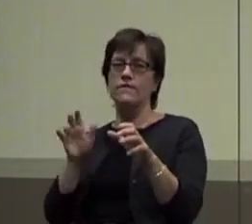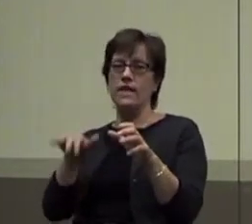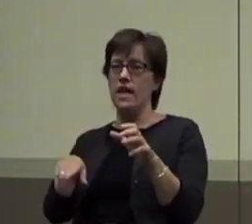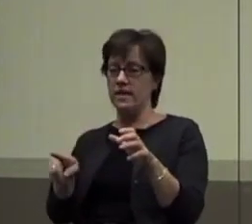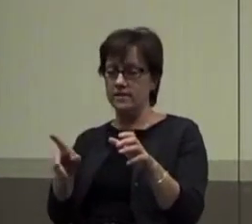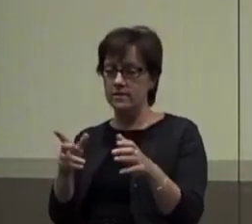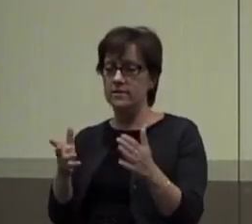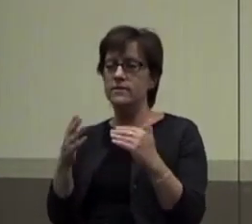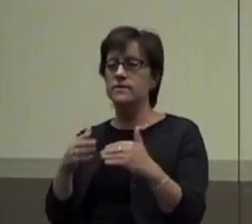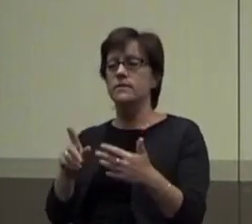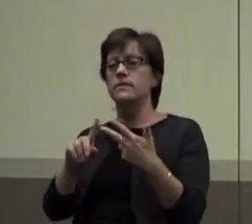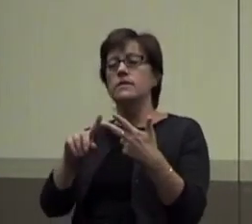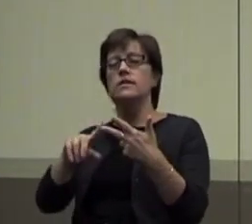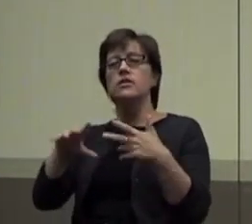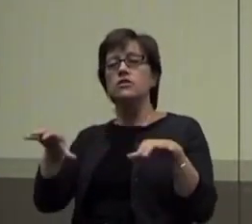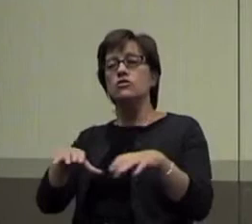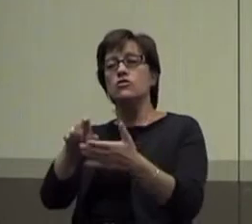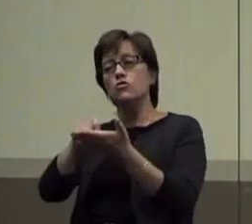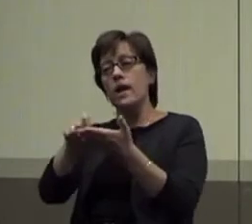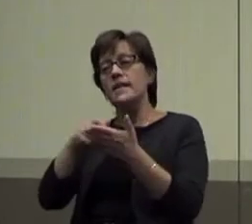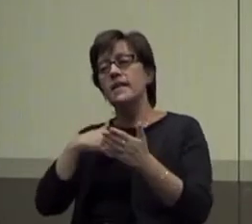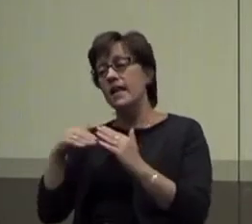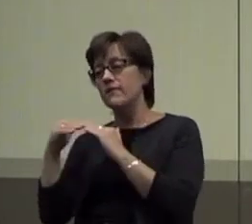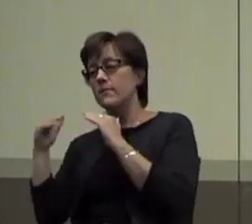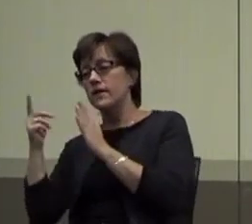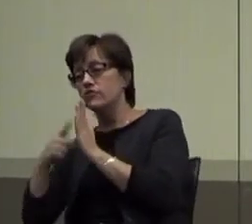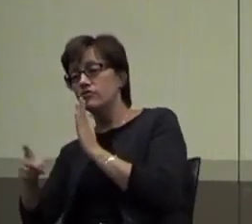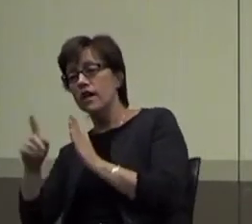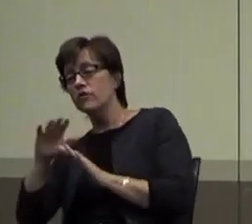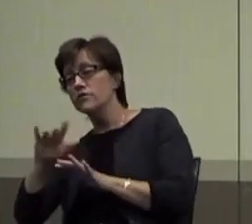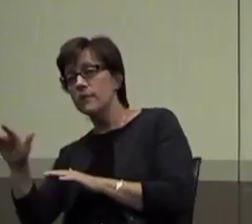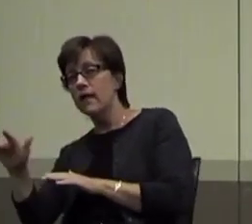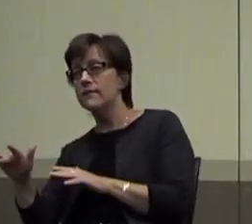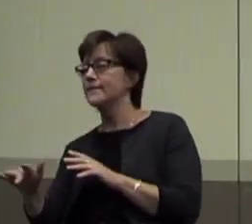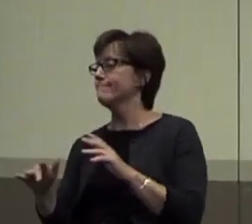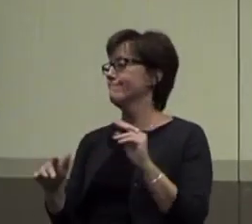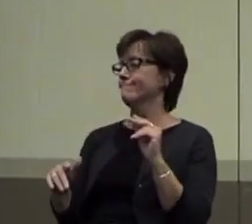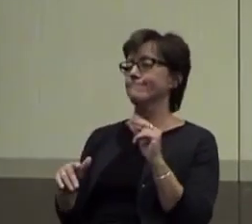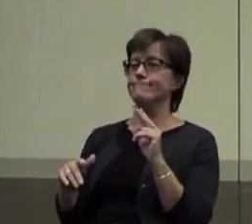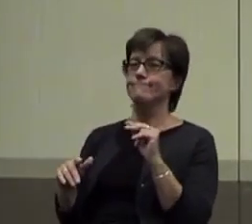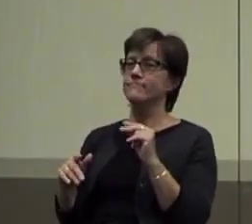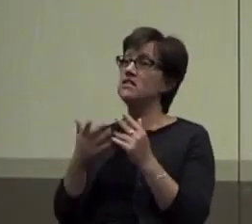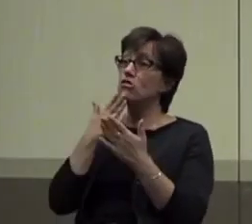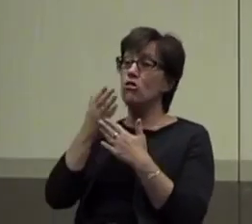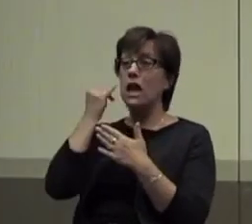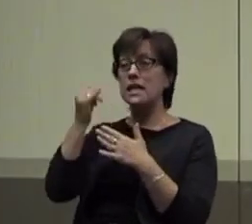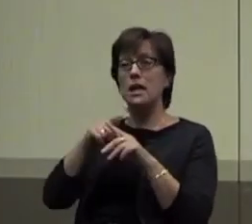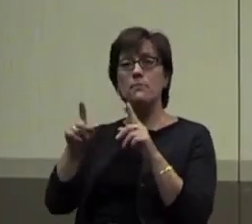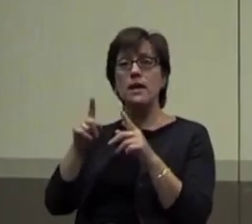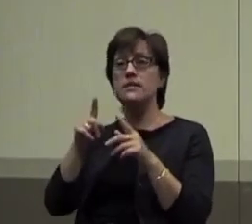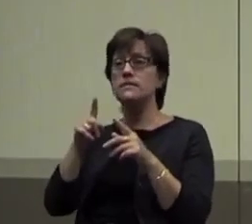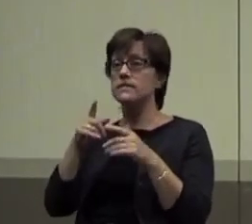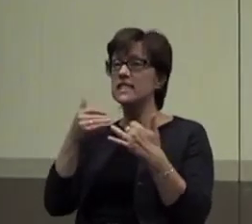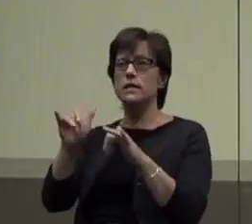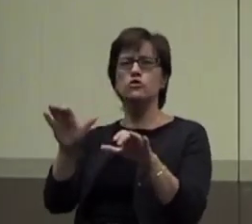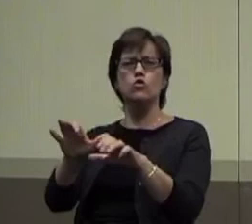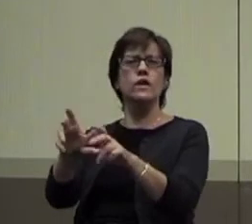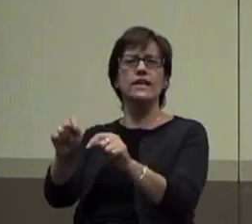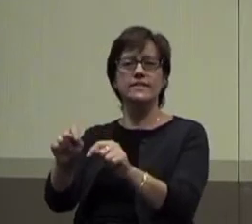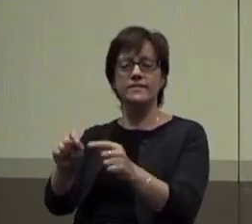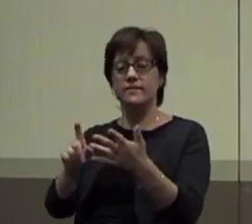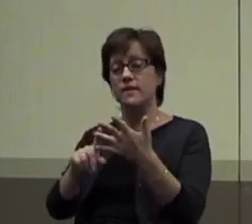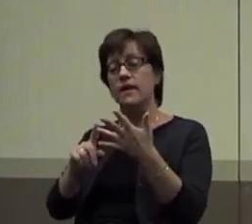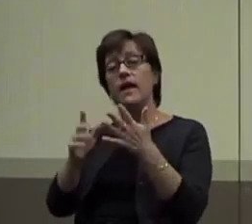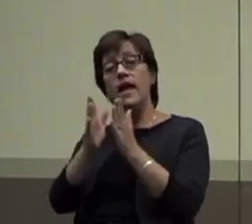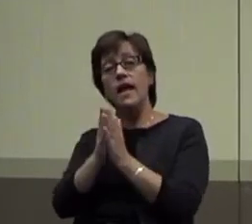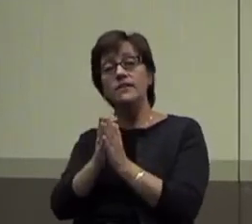Okay. Do writing and have a peer check her spelling. No, good idea, but doesn't get the function. Asked to